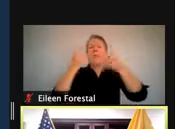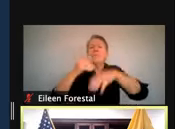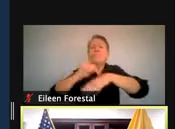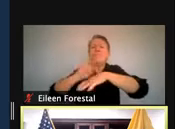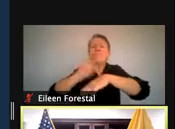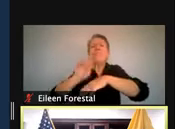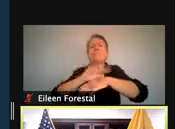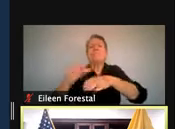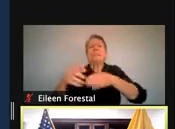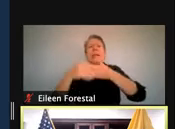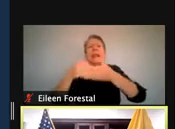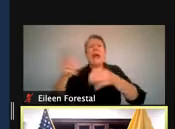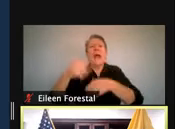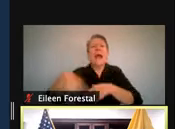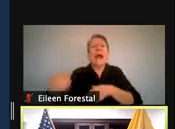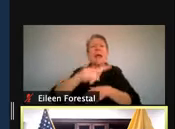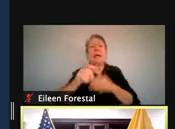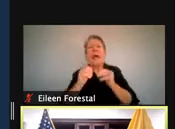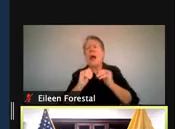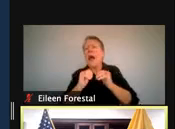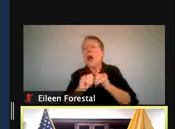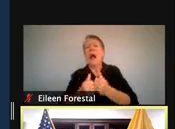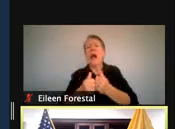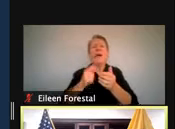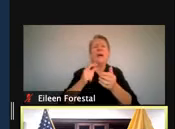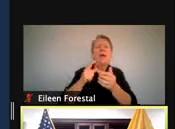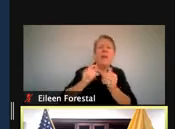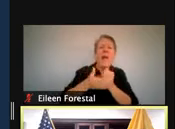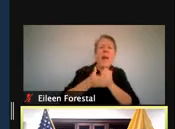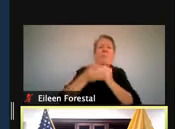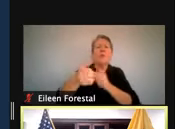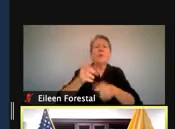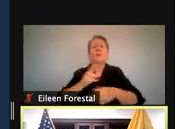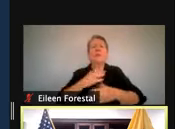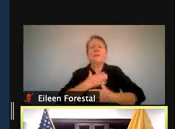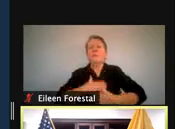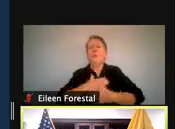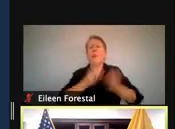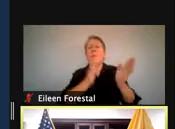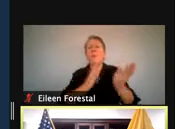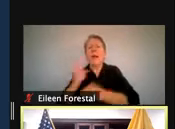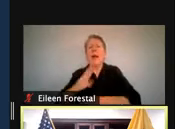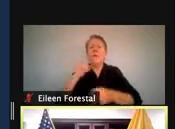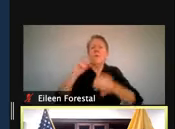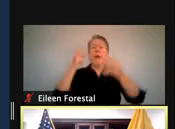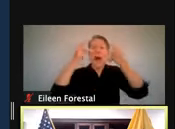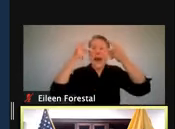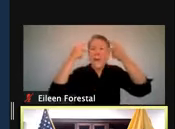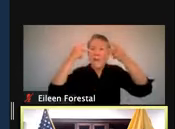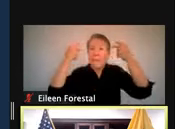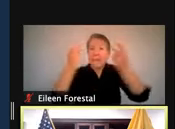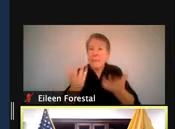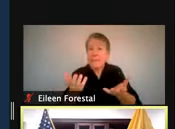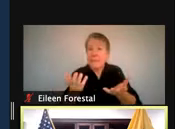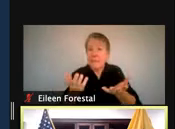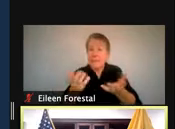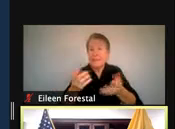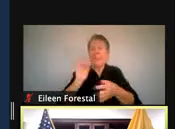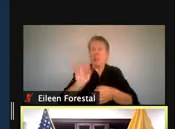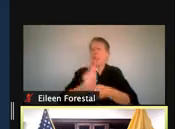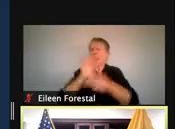need to know. We want everybody to have a safe Halloween. Please use your common sense, though, at all times. While you may wish to dress up